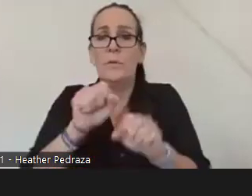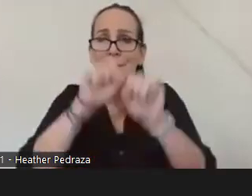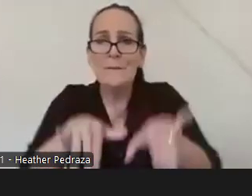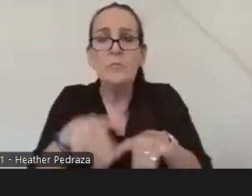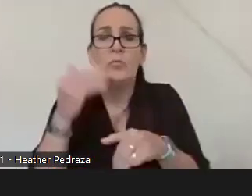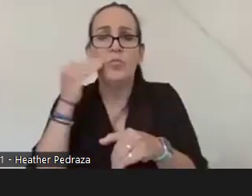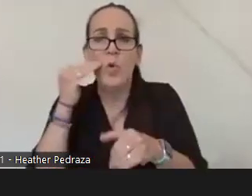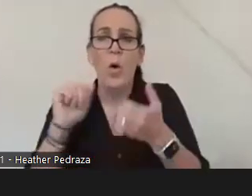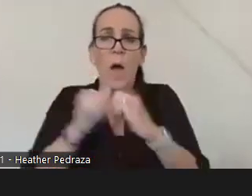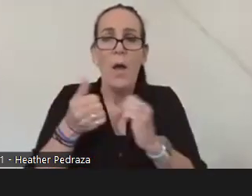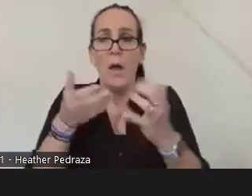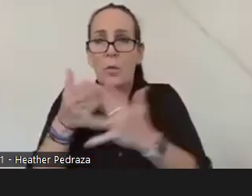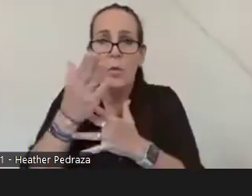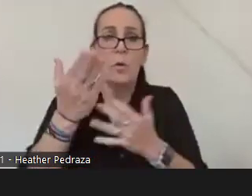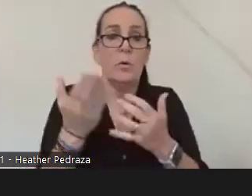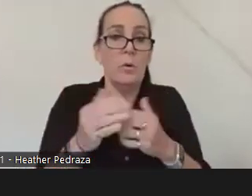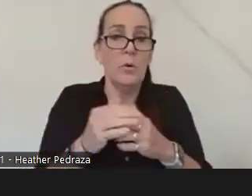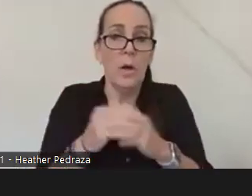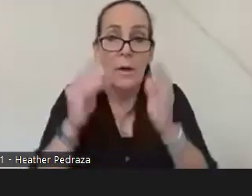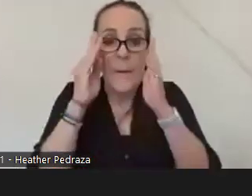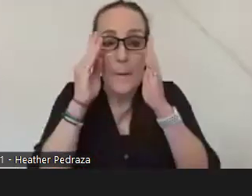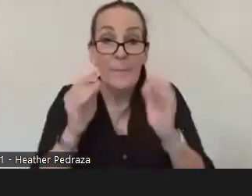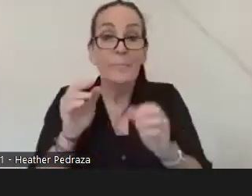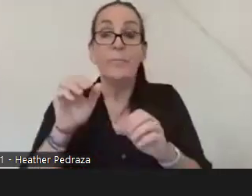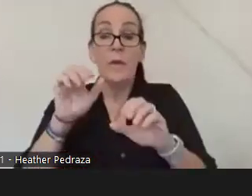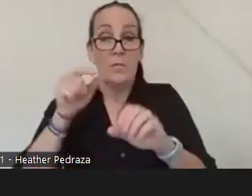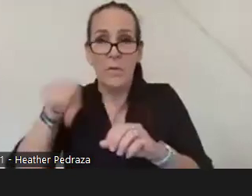connected to someone who needs the housing, can help them,